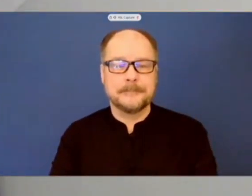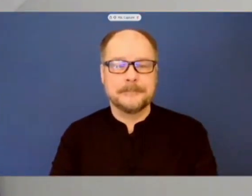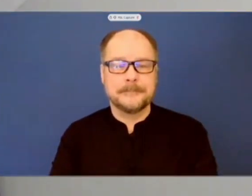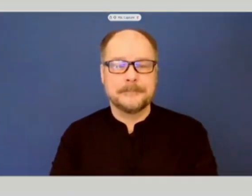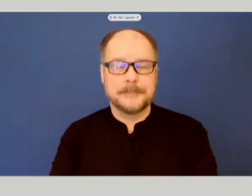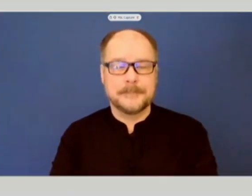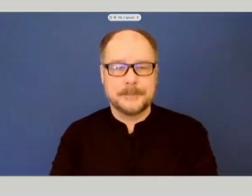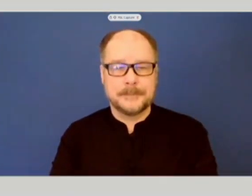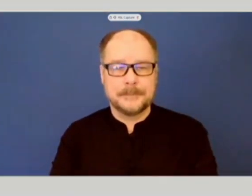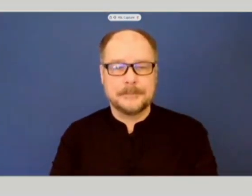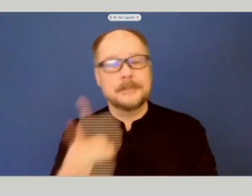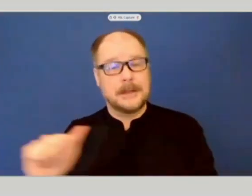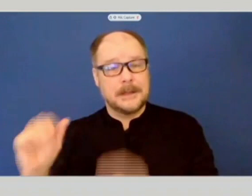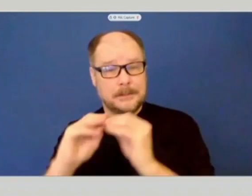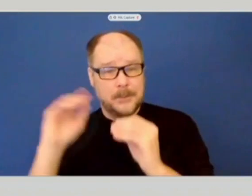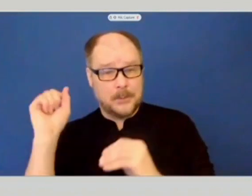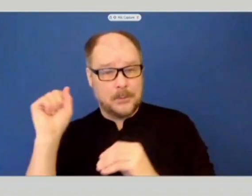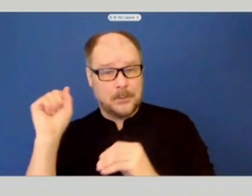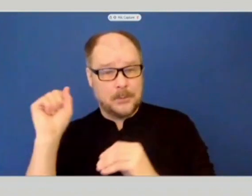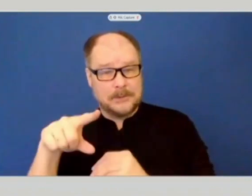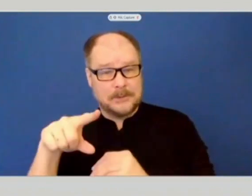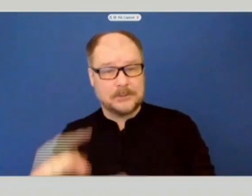Any more questions?